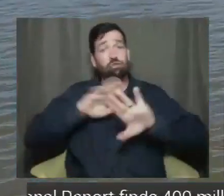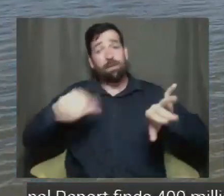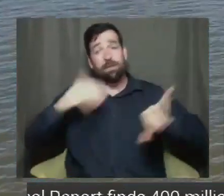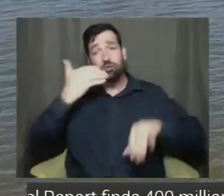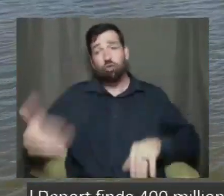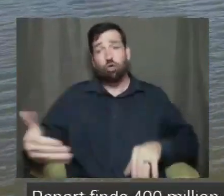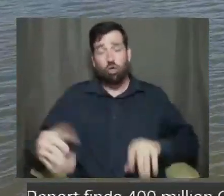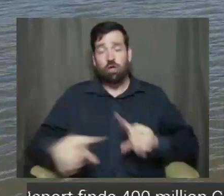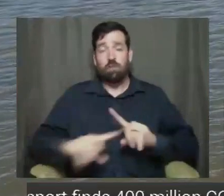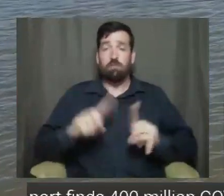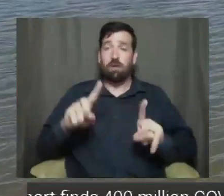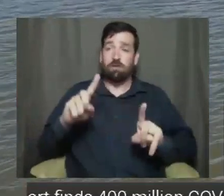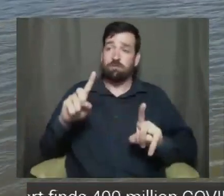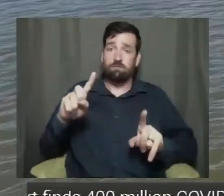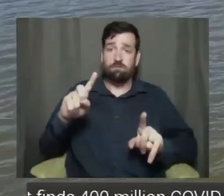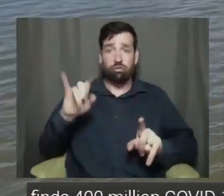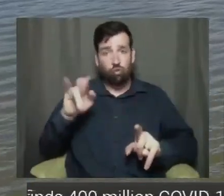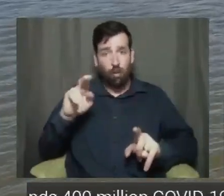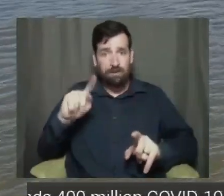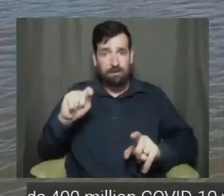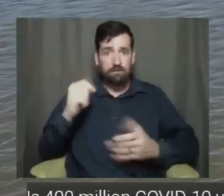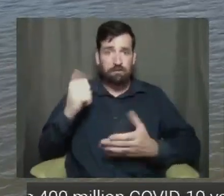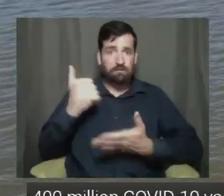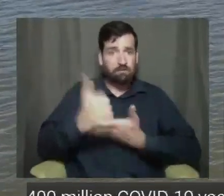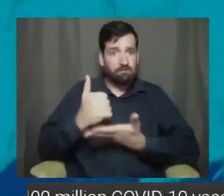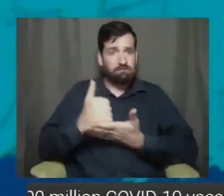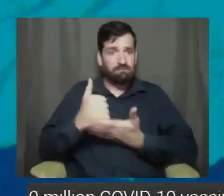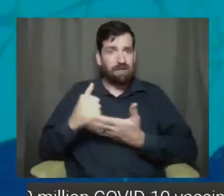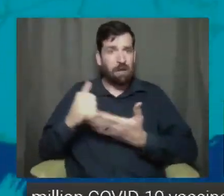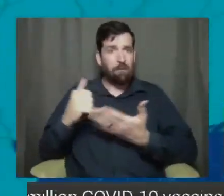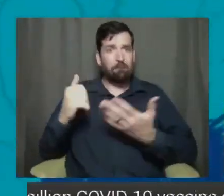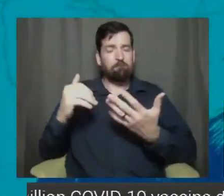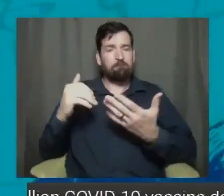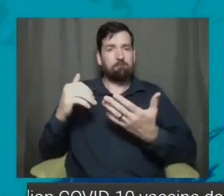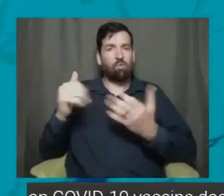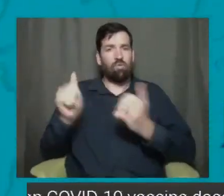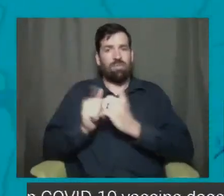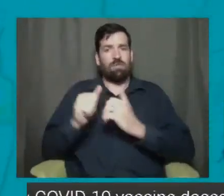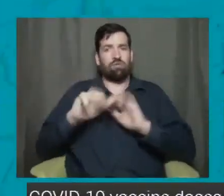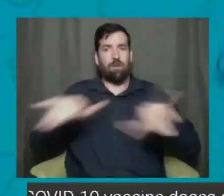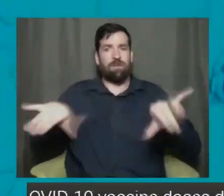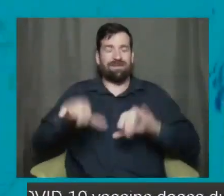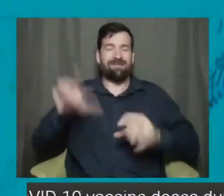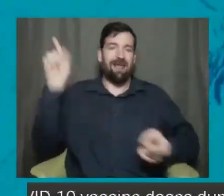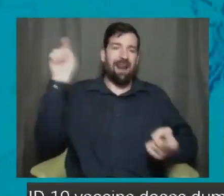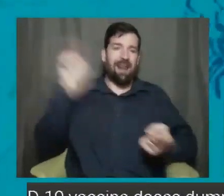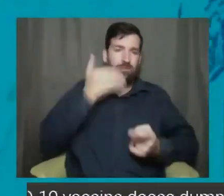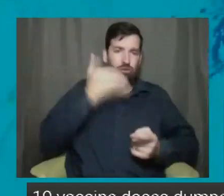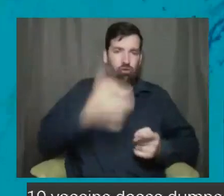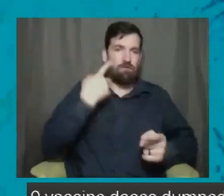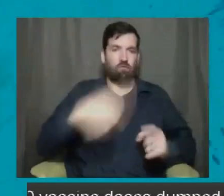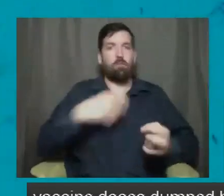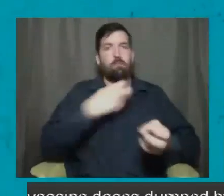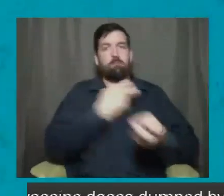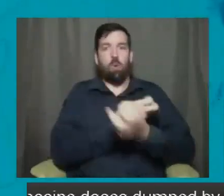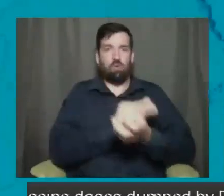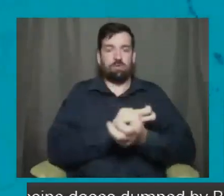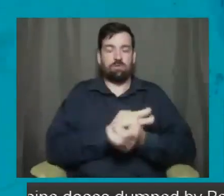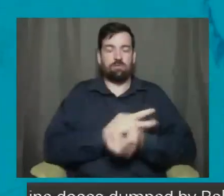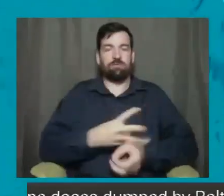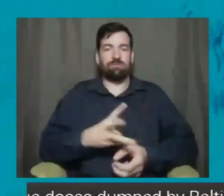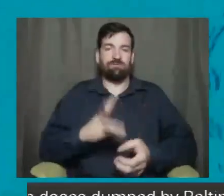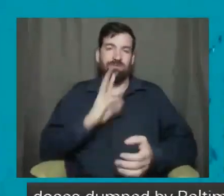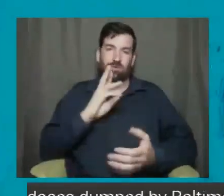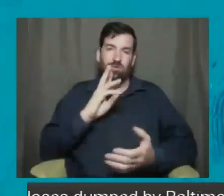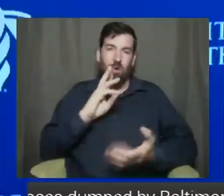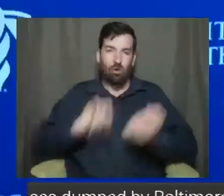joints because the water helps support your body, it's not as good for your bones because the water helps support your body, and so that's not a